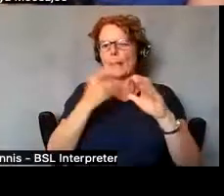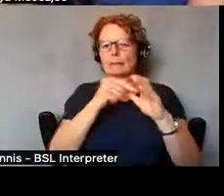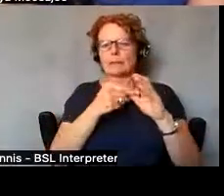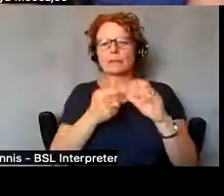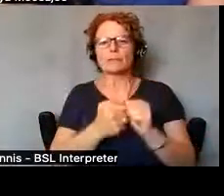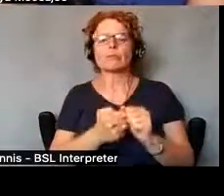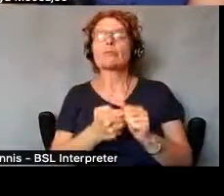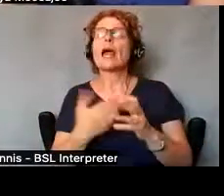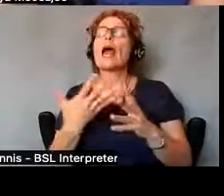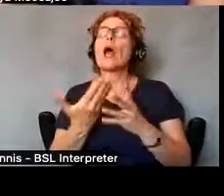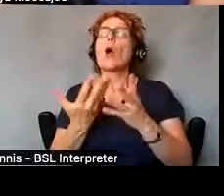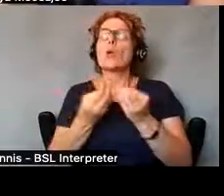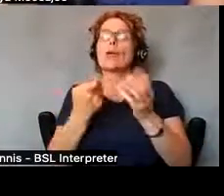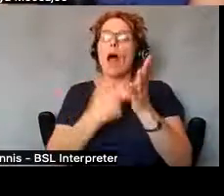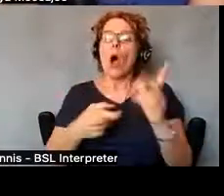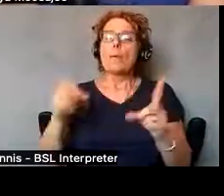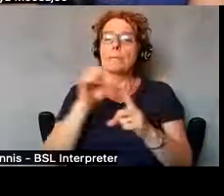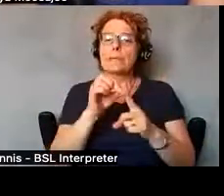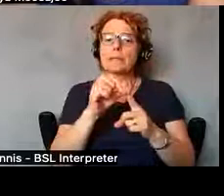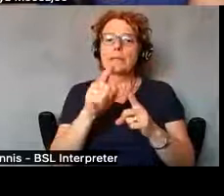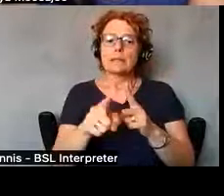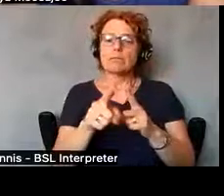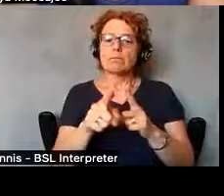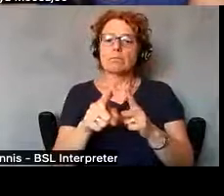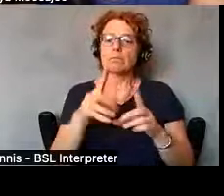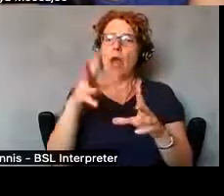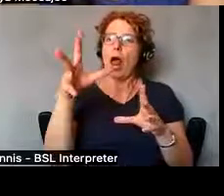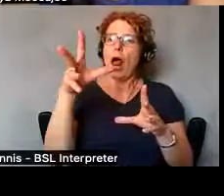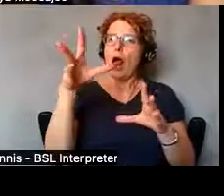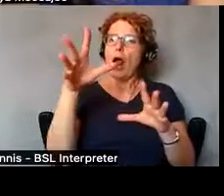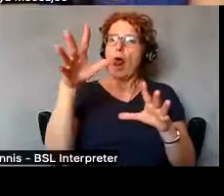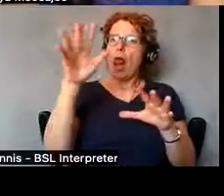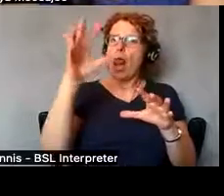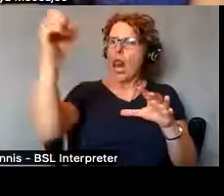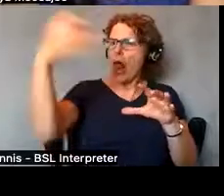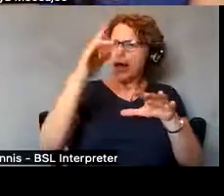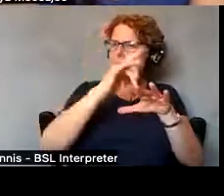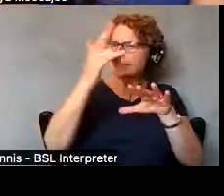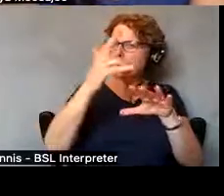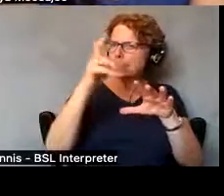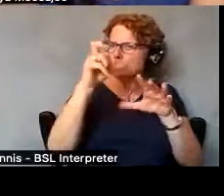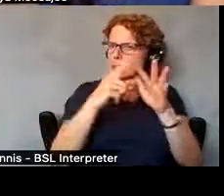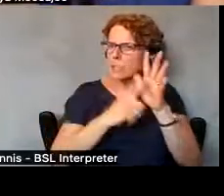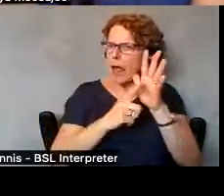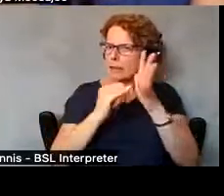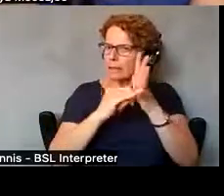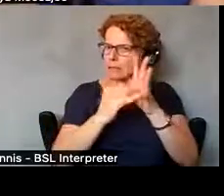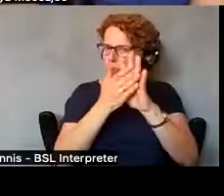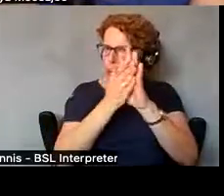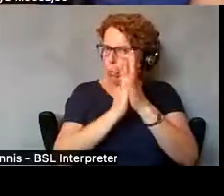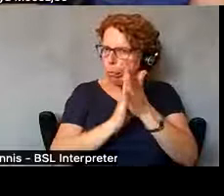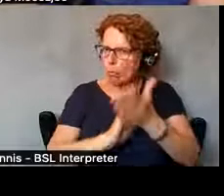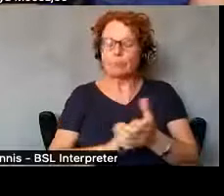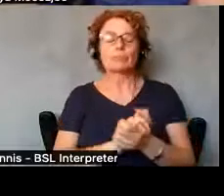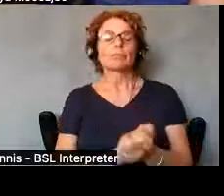retinitis pigmentosa, your photoreceptors, your light sensitive cells, degenerate. And